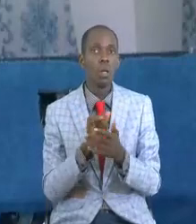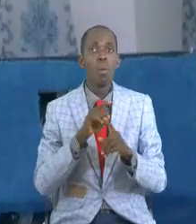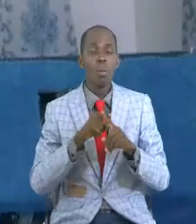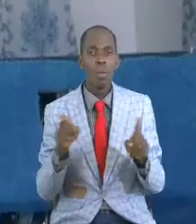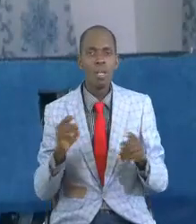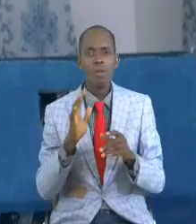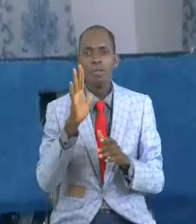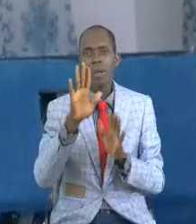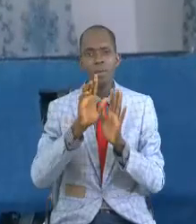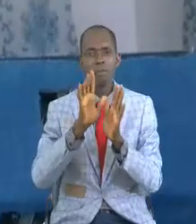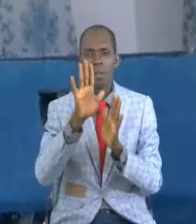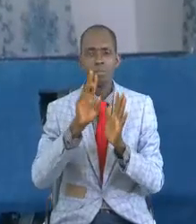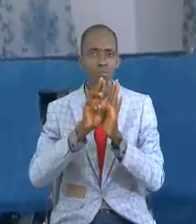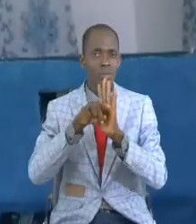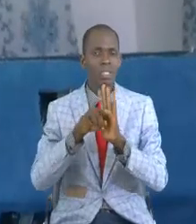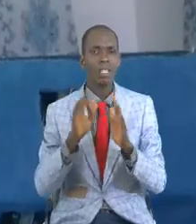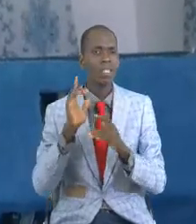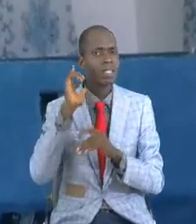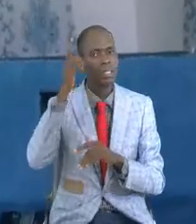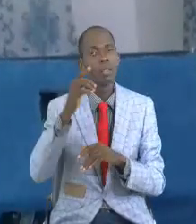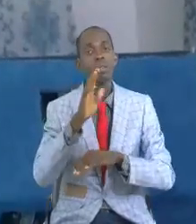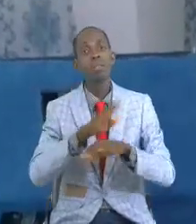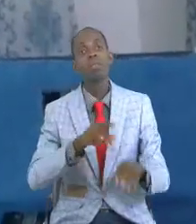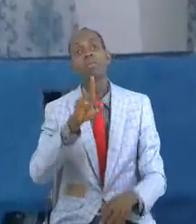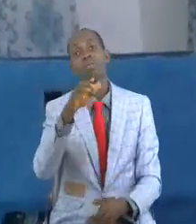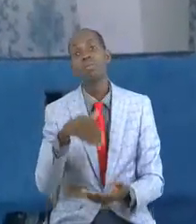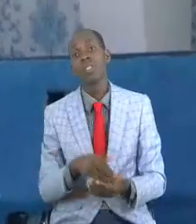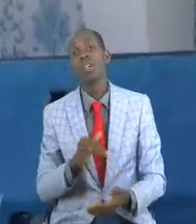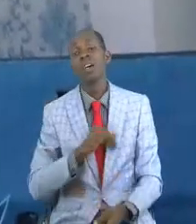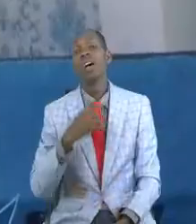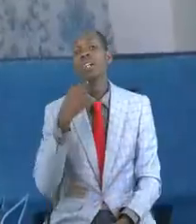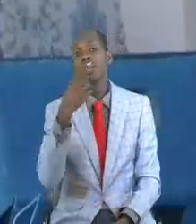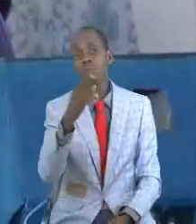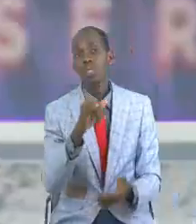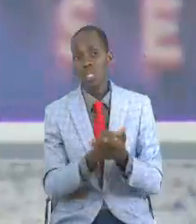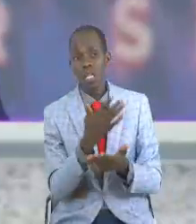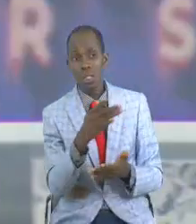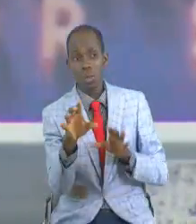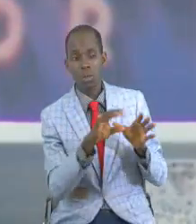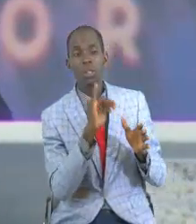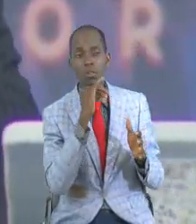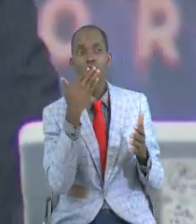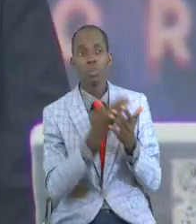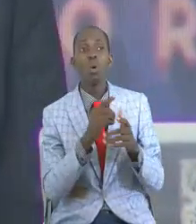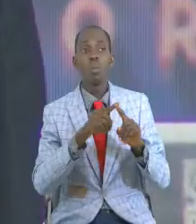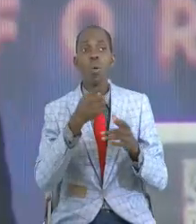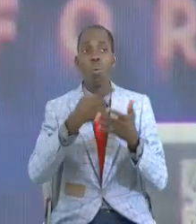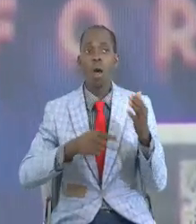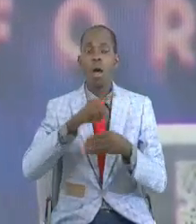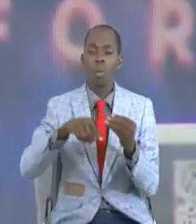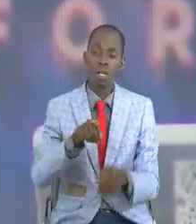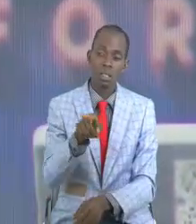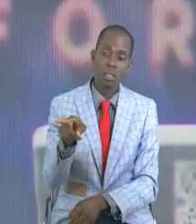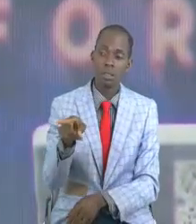they call us again. They said, I told you that that was all right. How about this? Wait. When